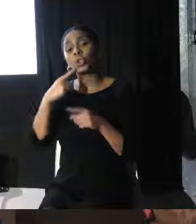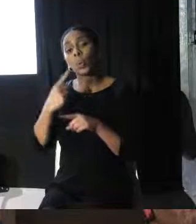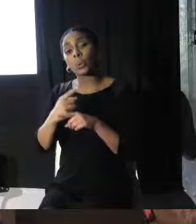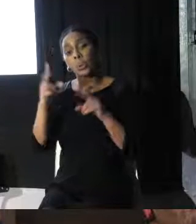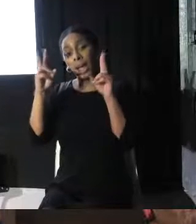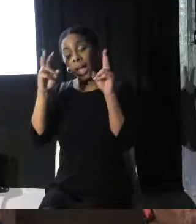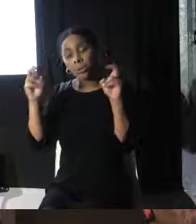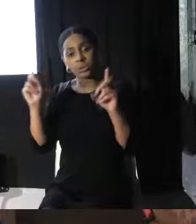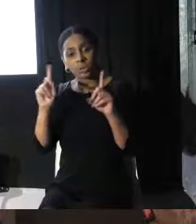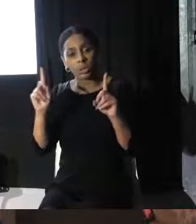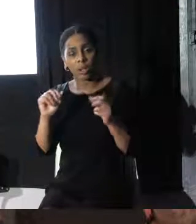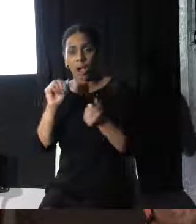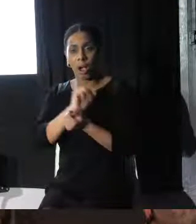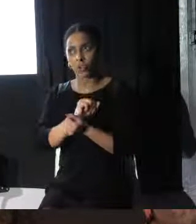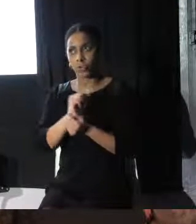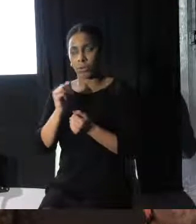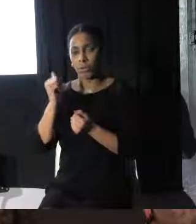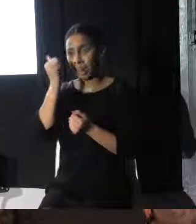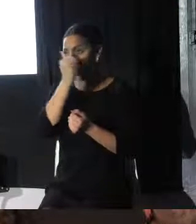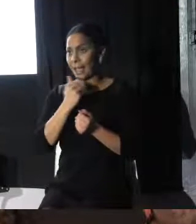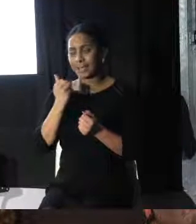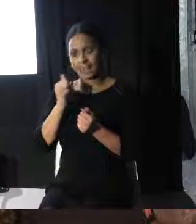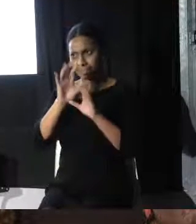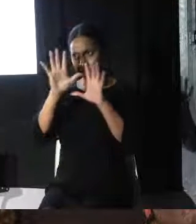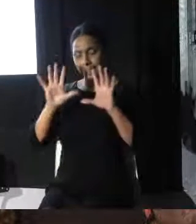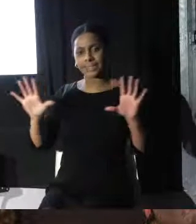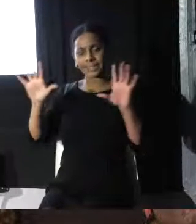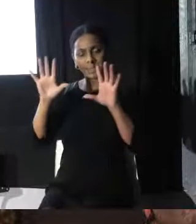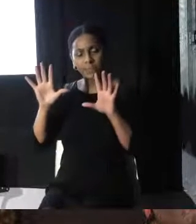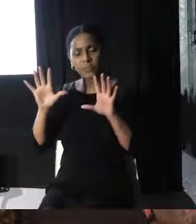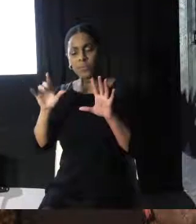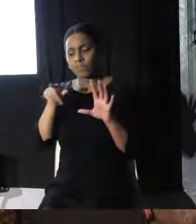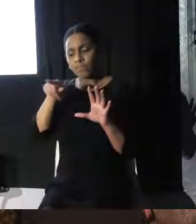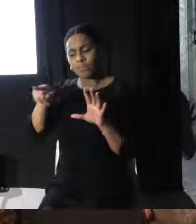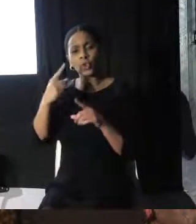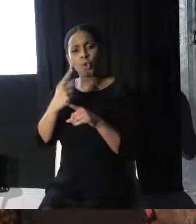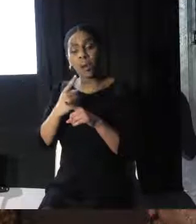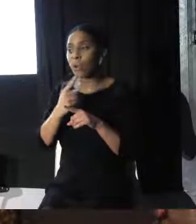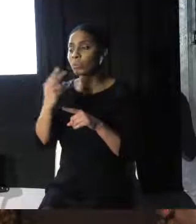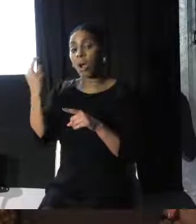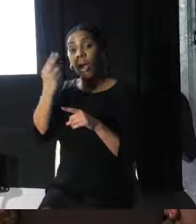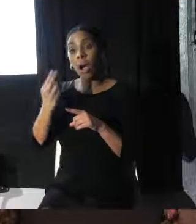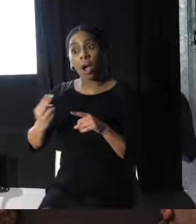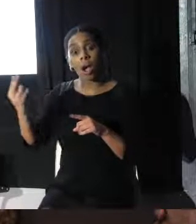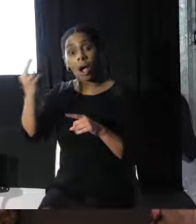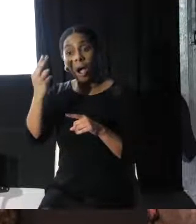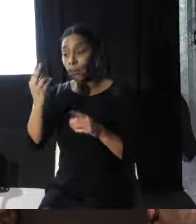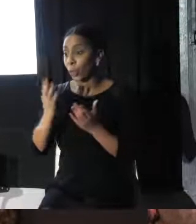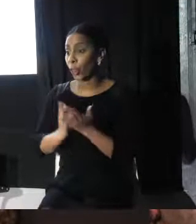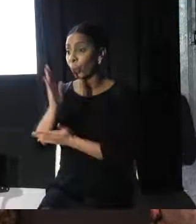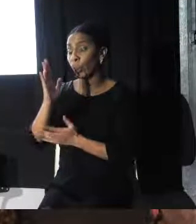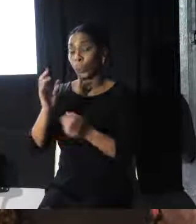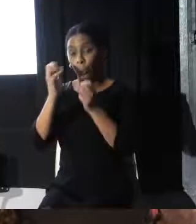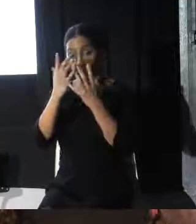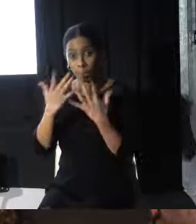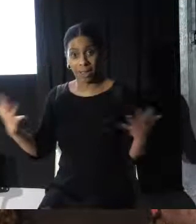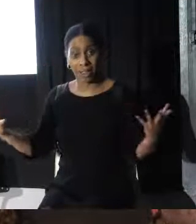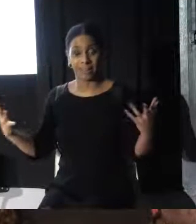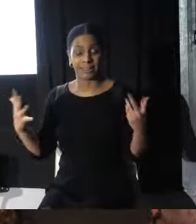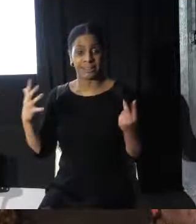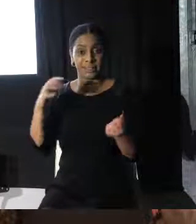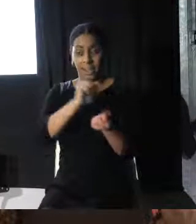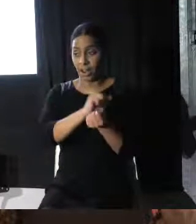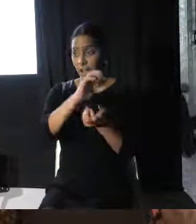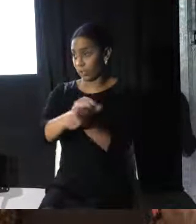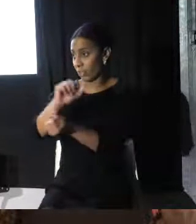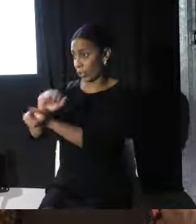of a carceral aesthetics, where she's looking at art in the age of mass incarceration in America and